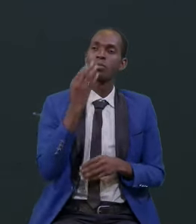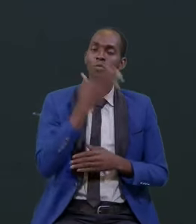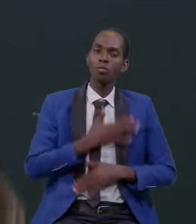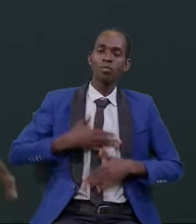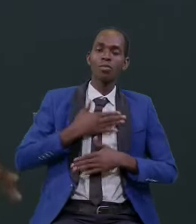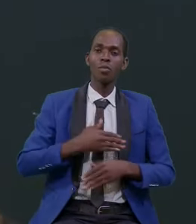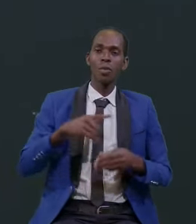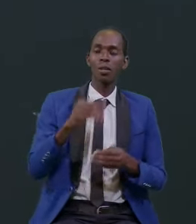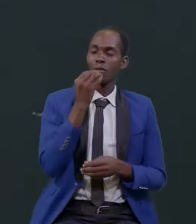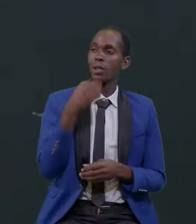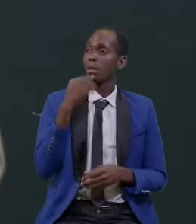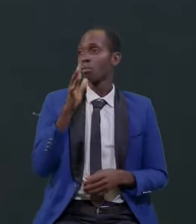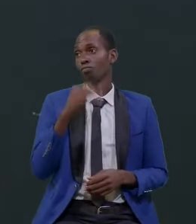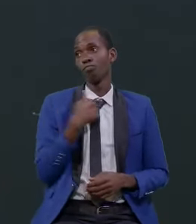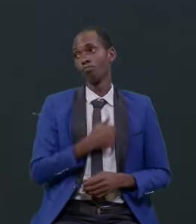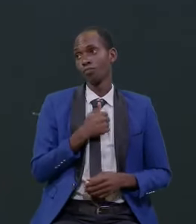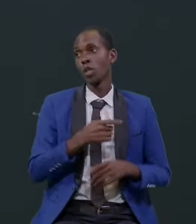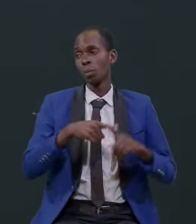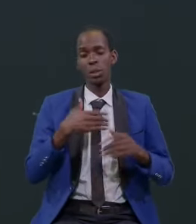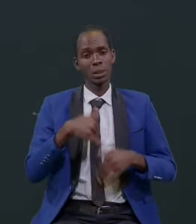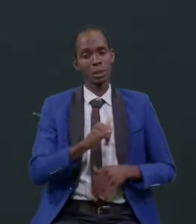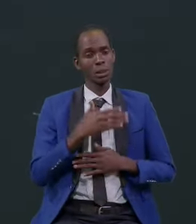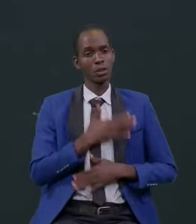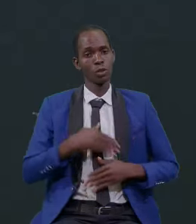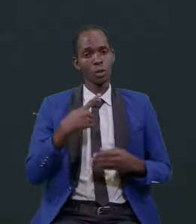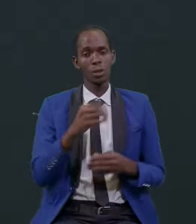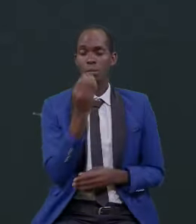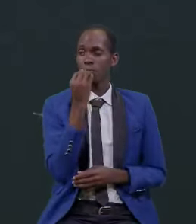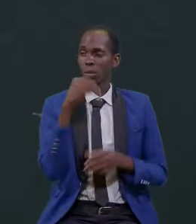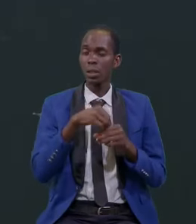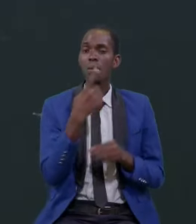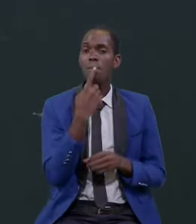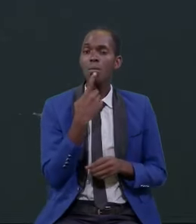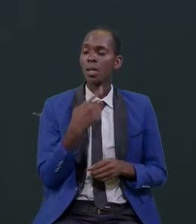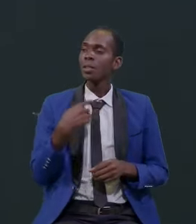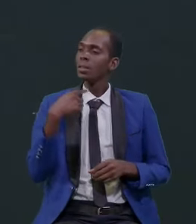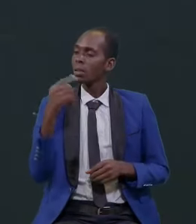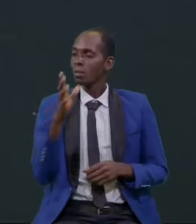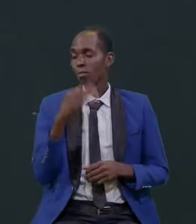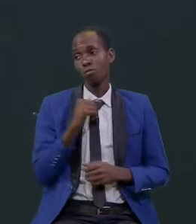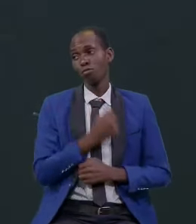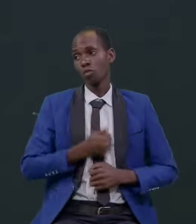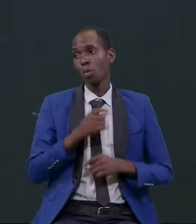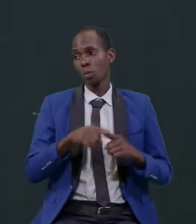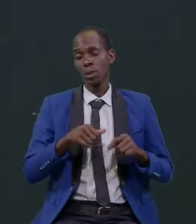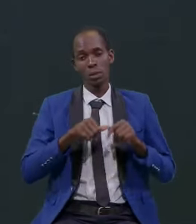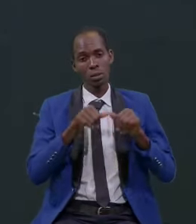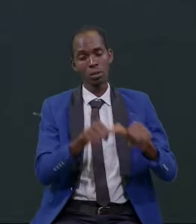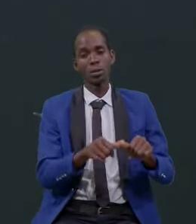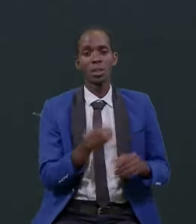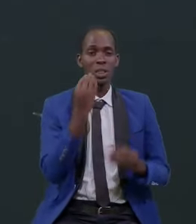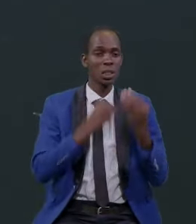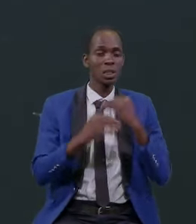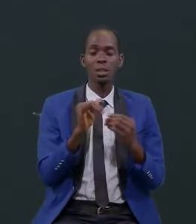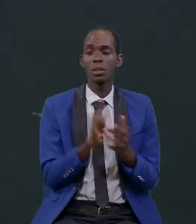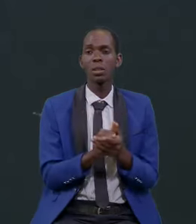enjoying the meat. I'm sorry, mommy. And kept on holding on to the meat. Now, when you hold on to your sin,